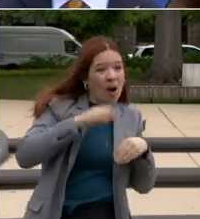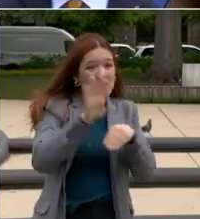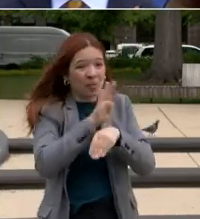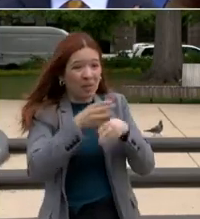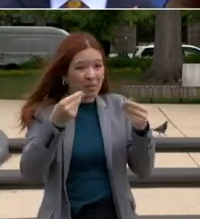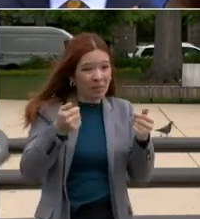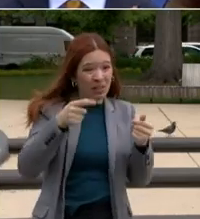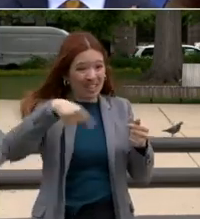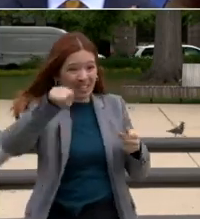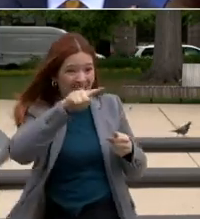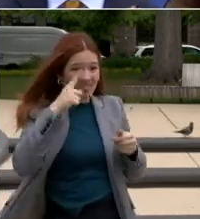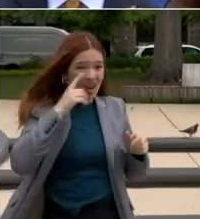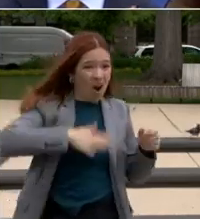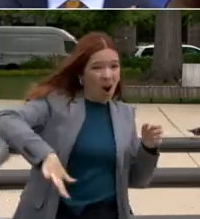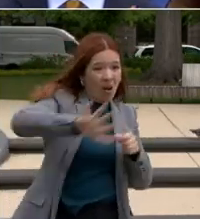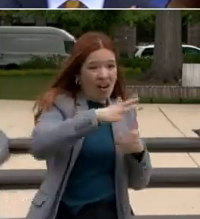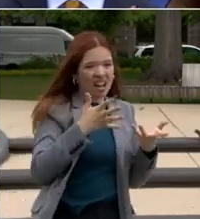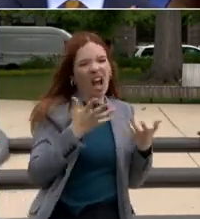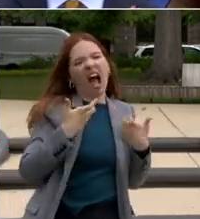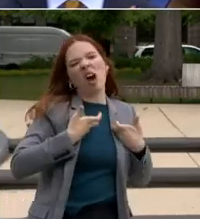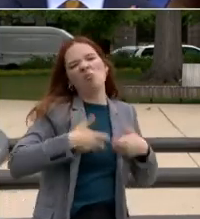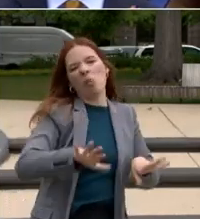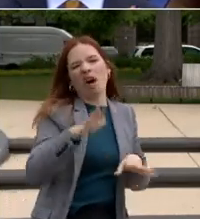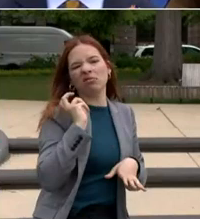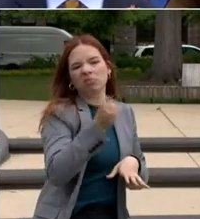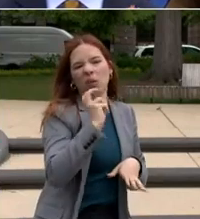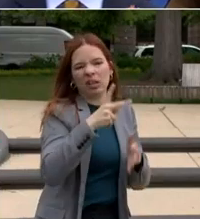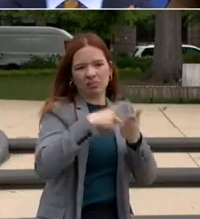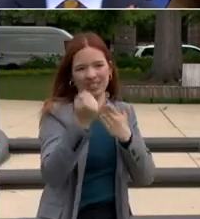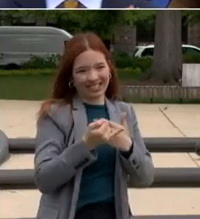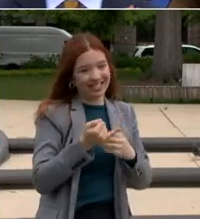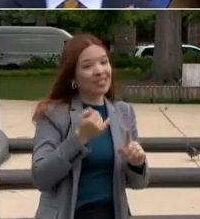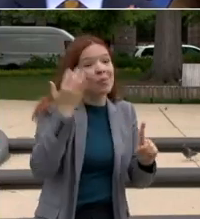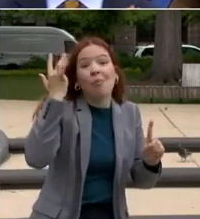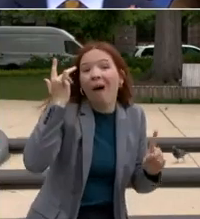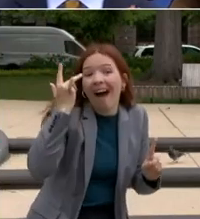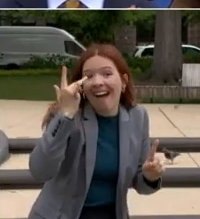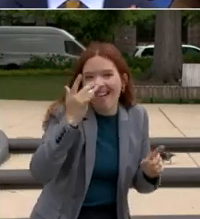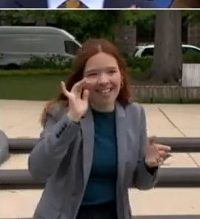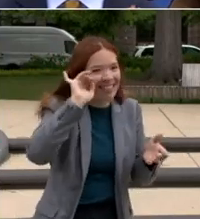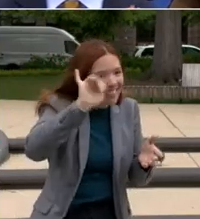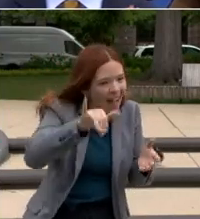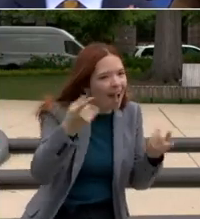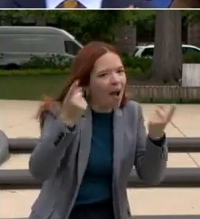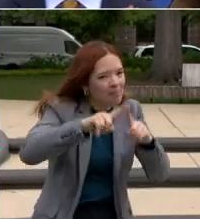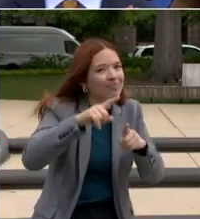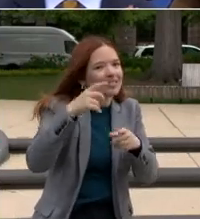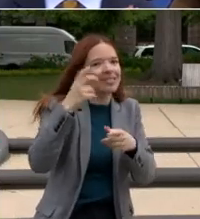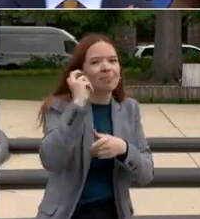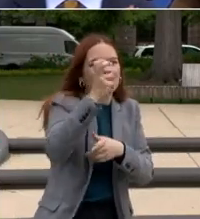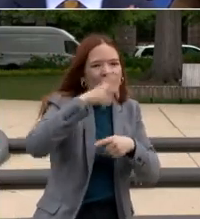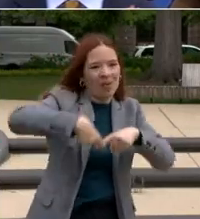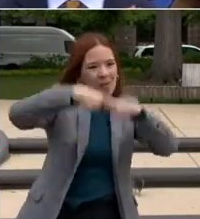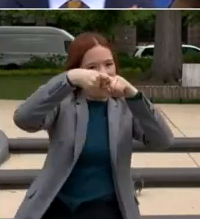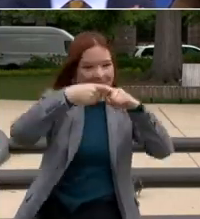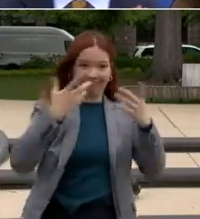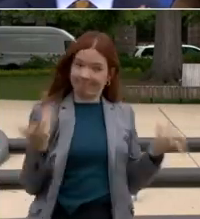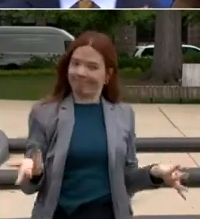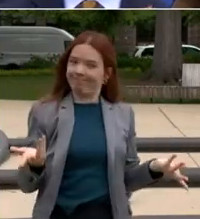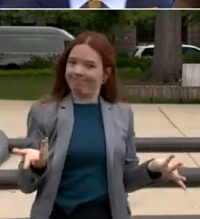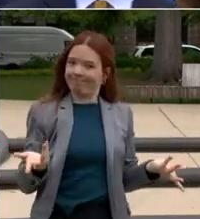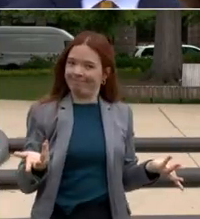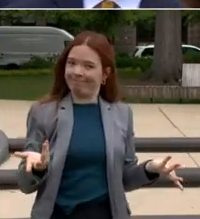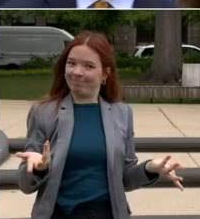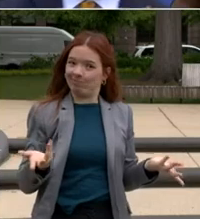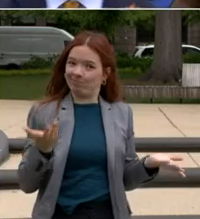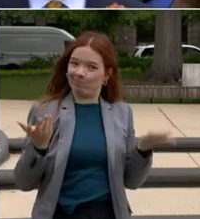of them don't want transportation projects, because that puts all of our transportation projects on the hook. You know, a lot